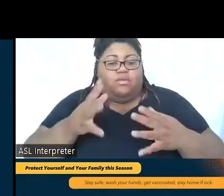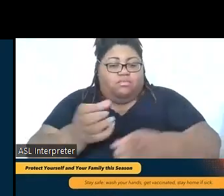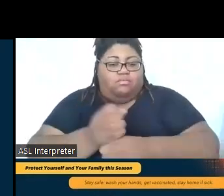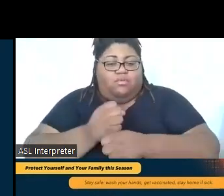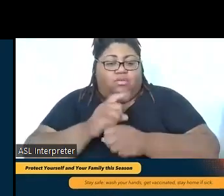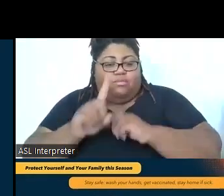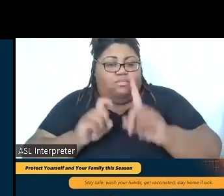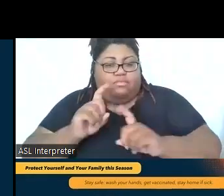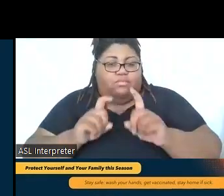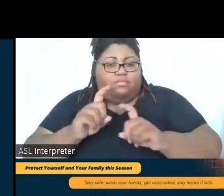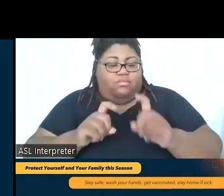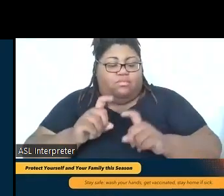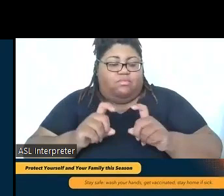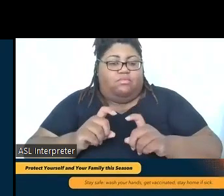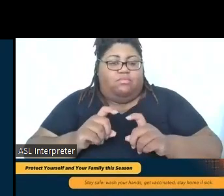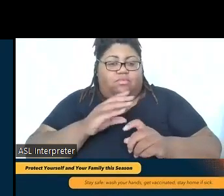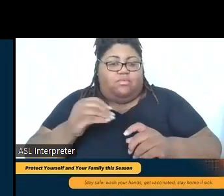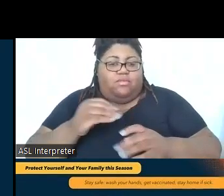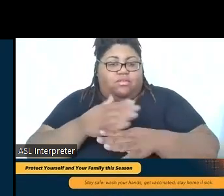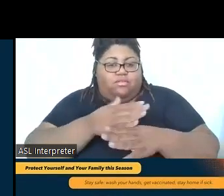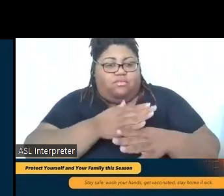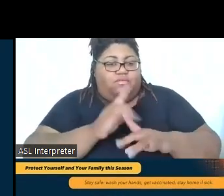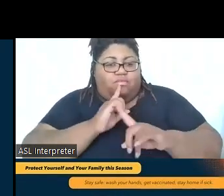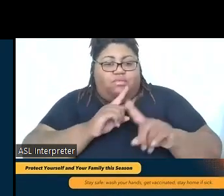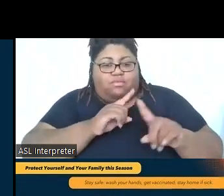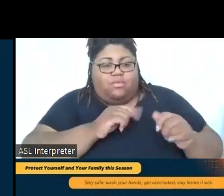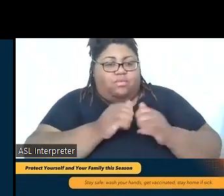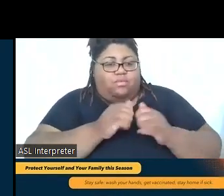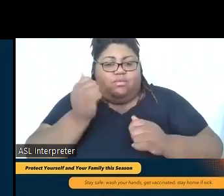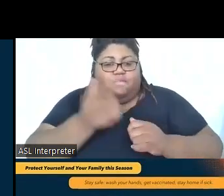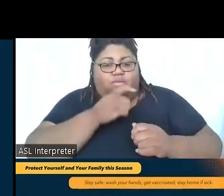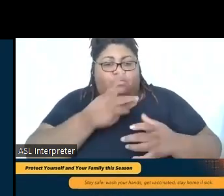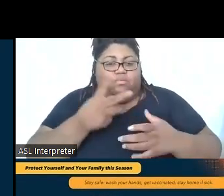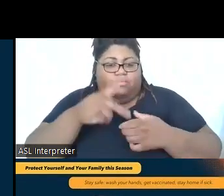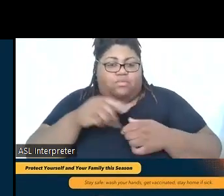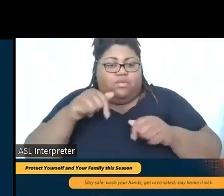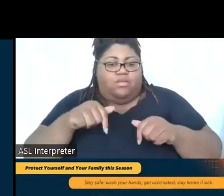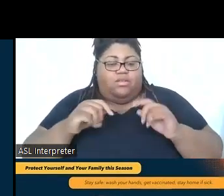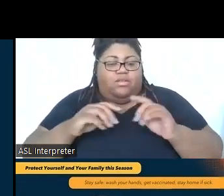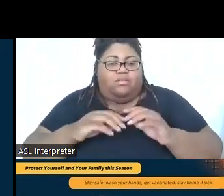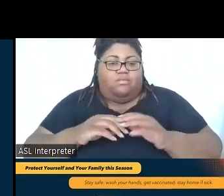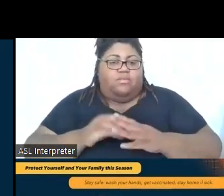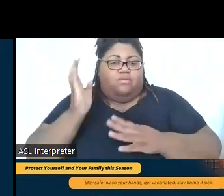and sharing out the responses with everyone who joined us so that we can all be well